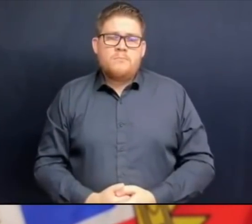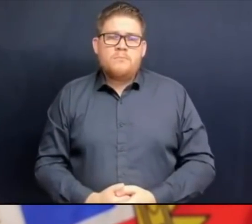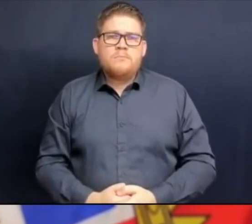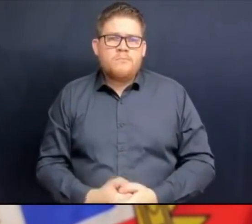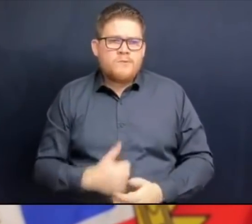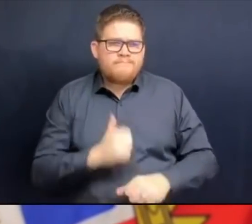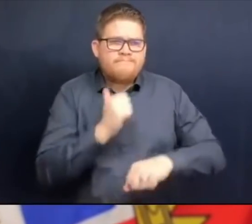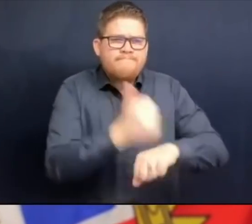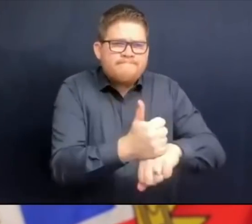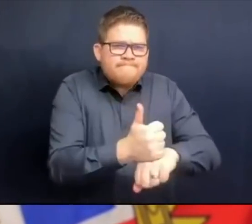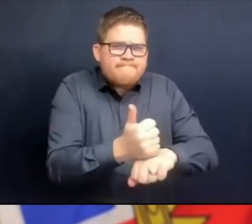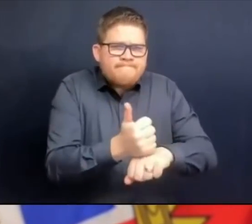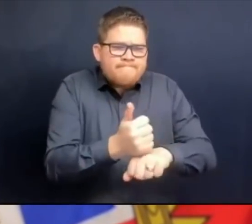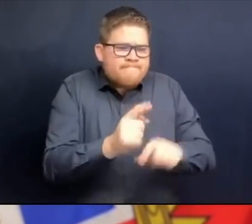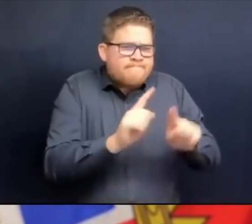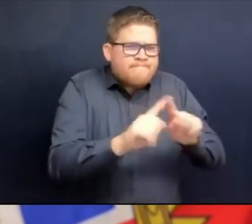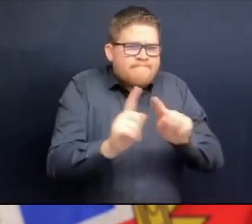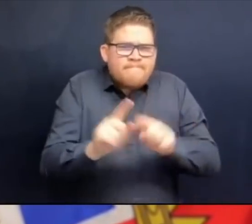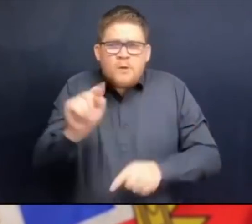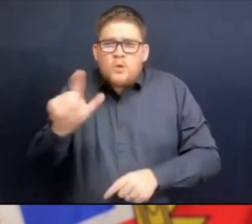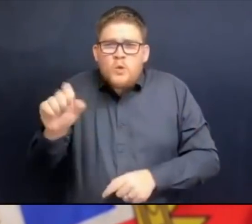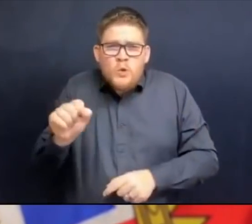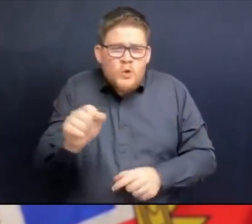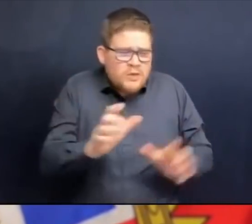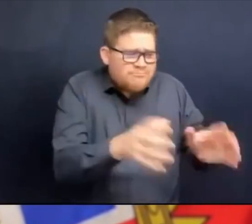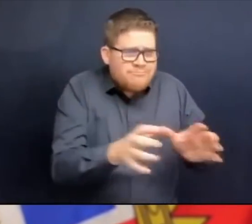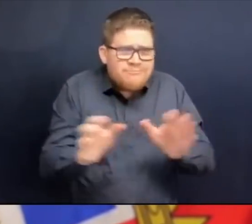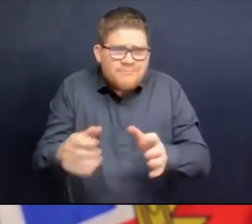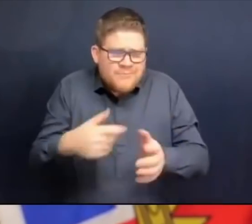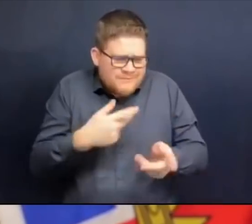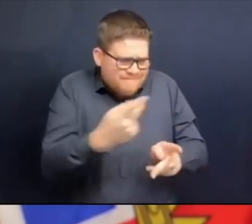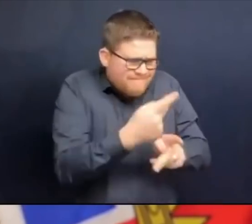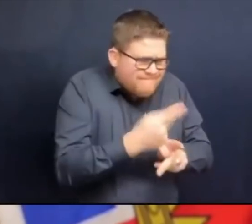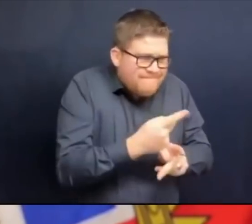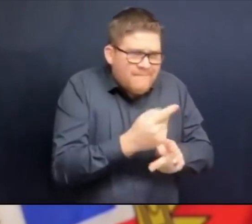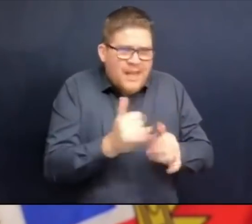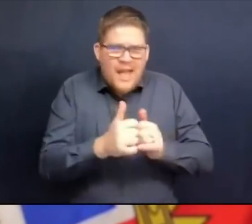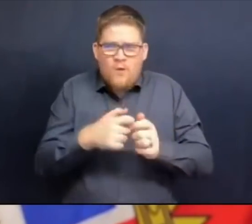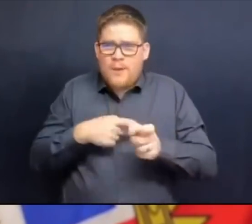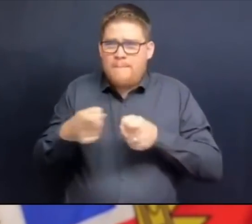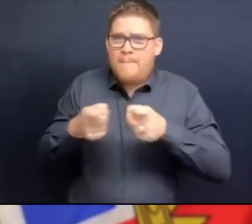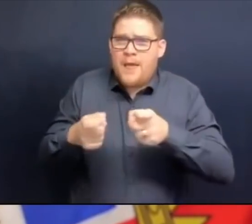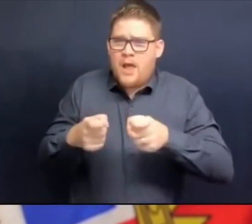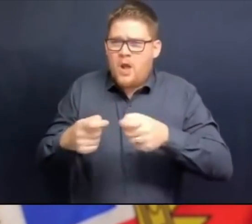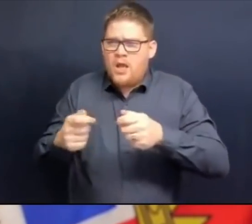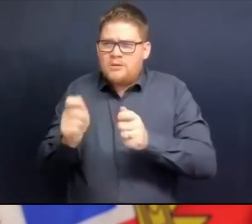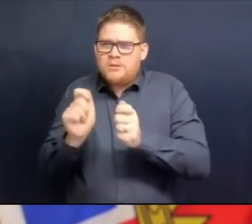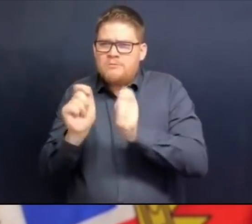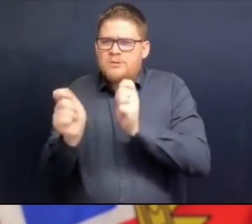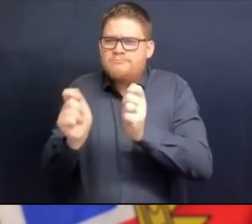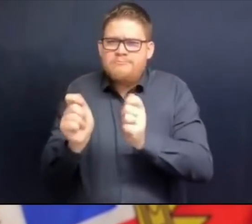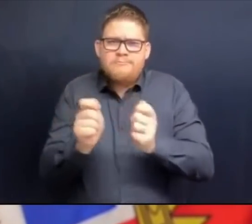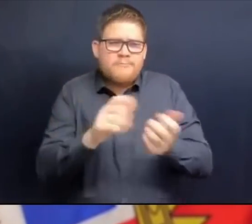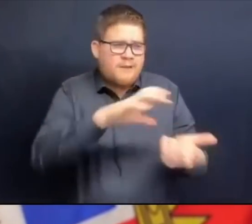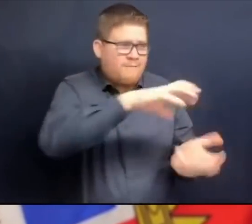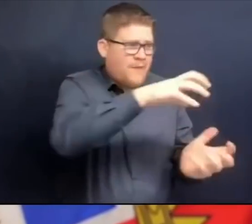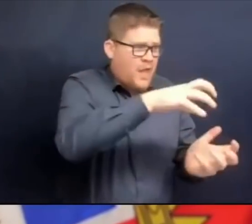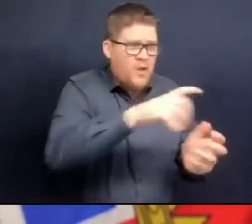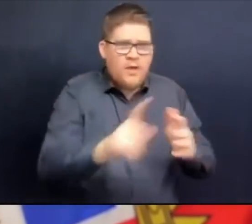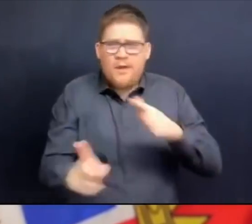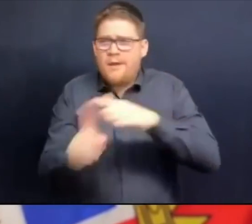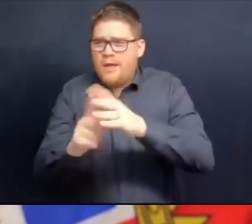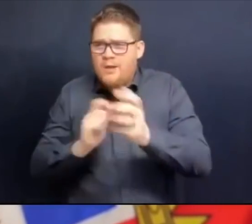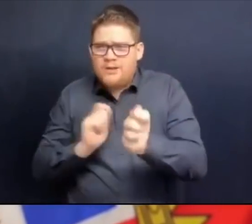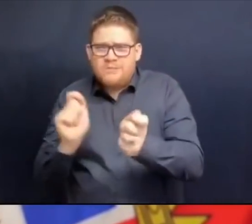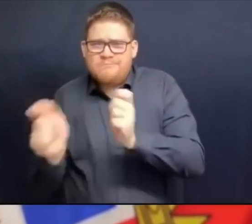we have been using, like case and contact management, and the type of testing that we're doing, those have had to change, and that is challenging.